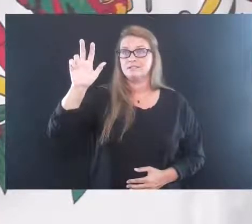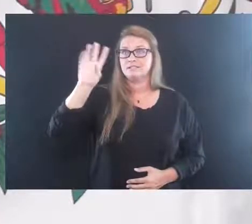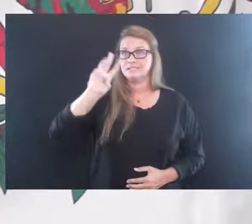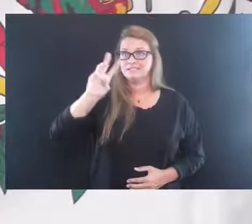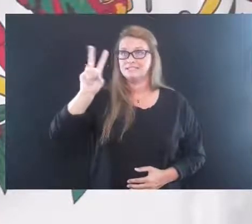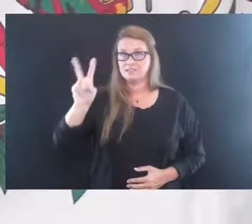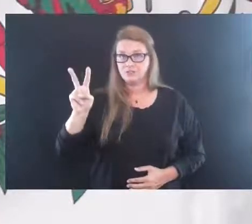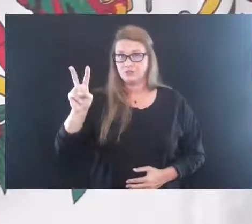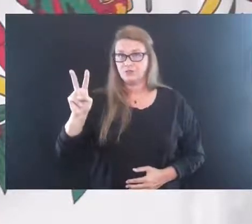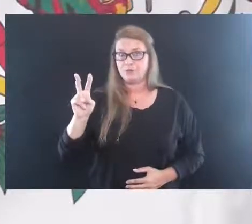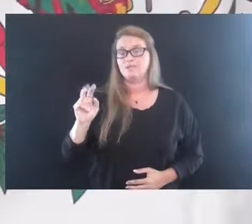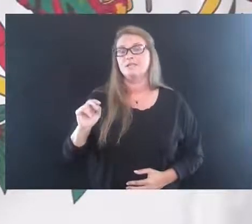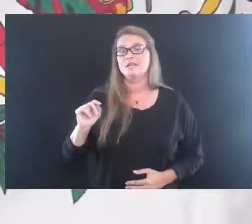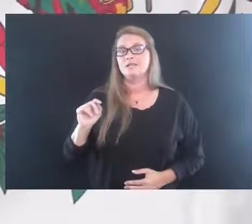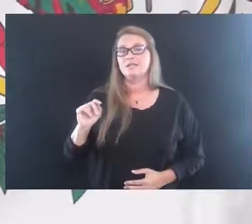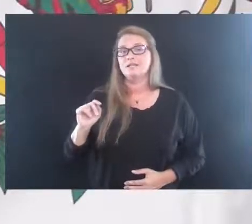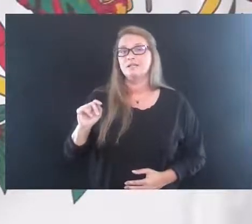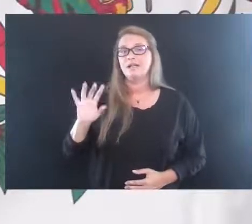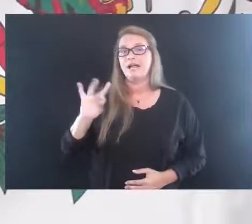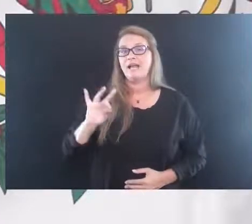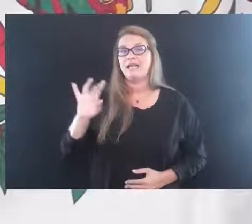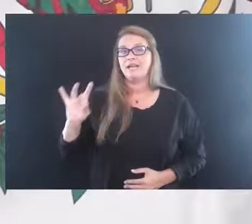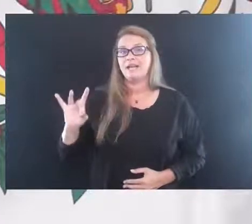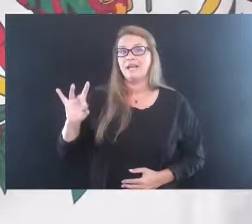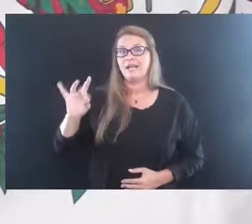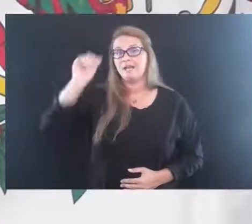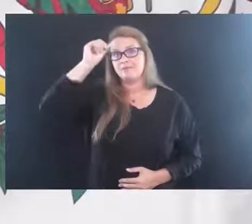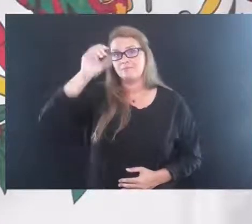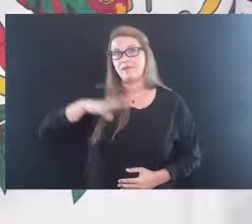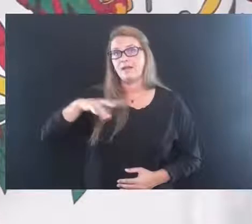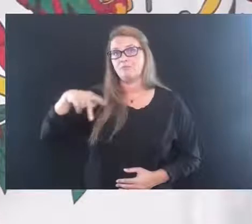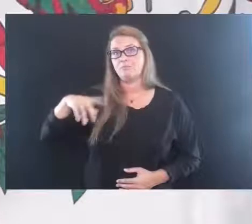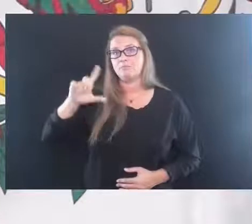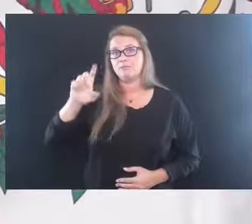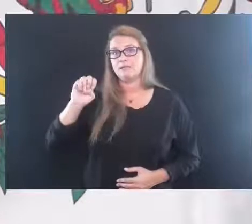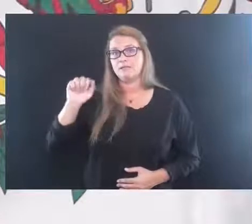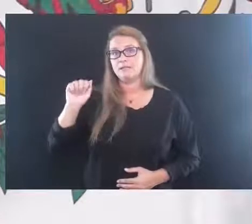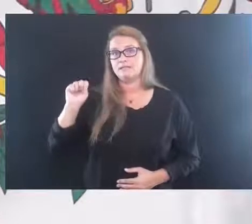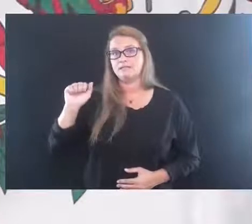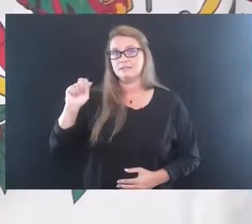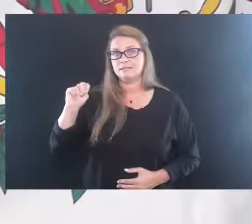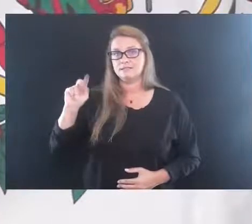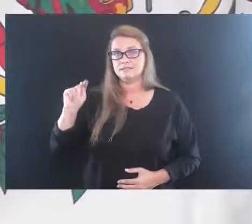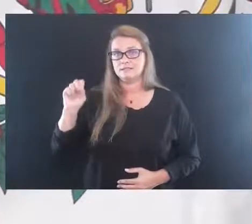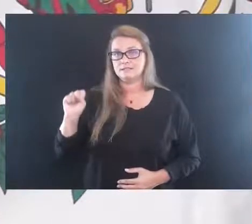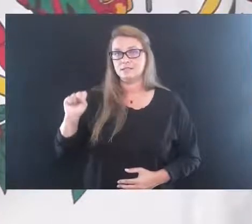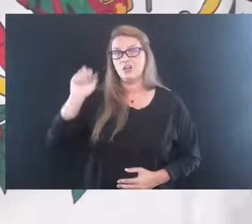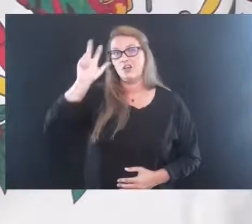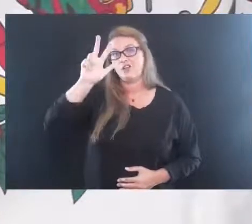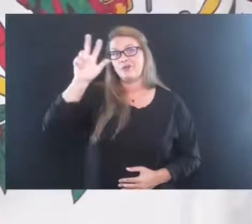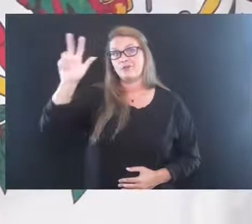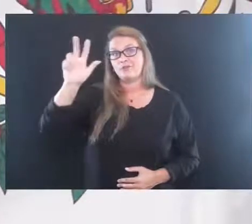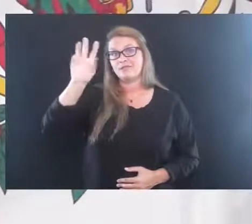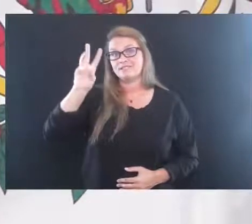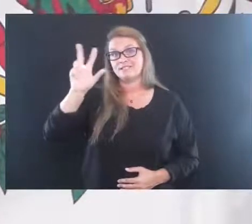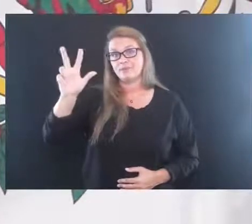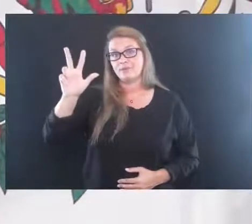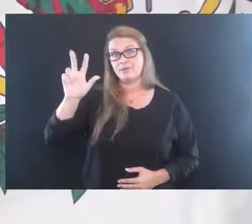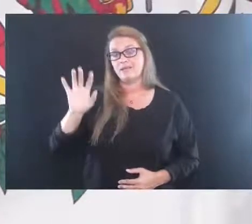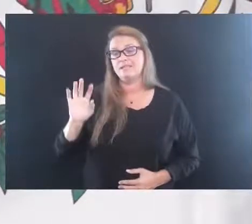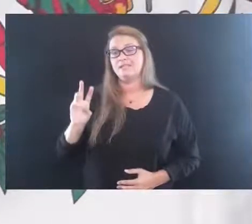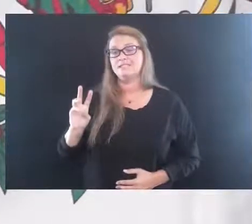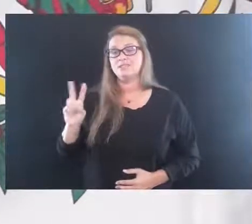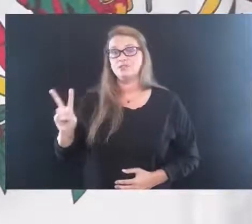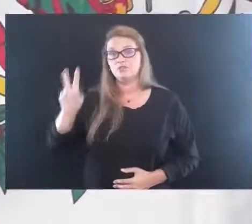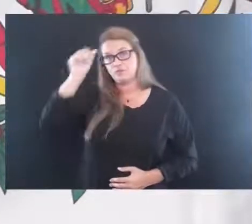3,362nd death is an 88-year-old male from Pleasance County. The 3,363rd death, a 62-year-old